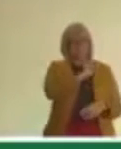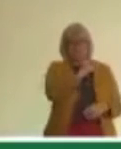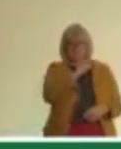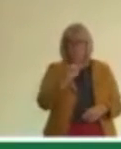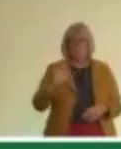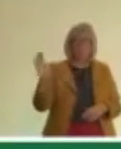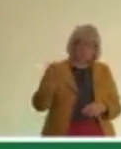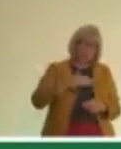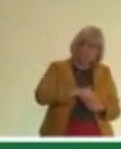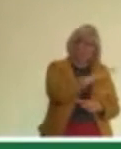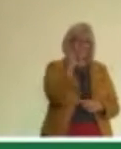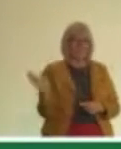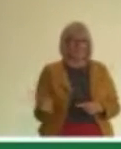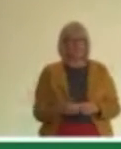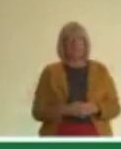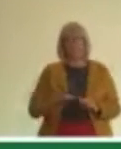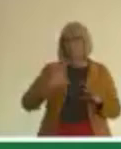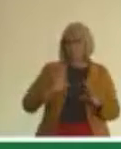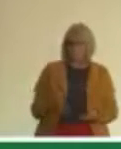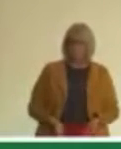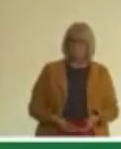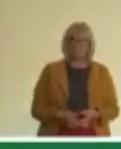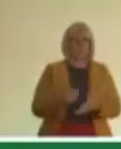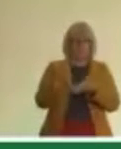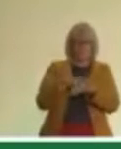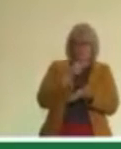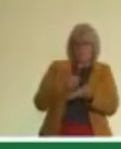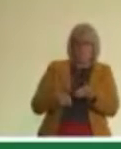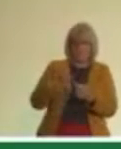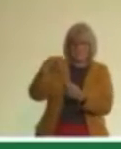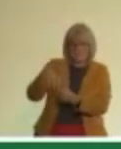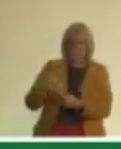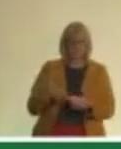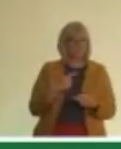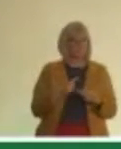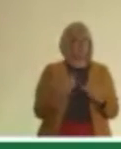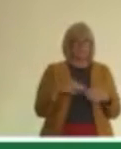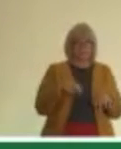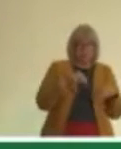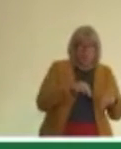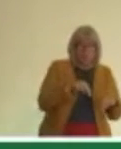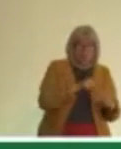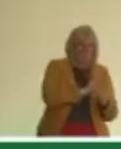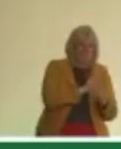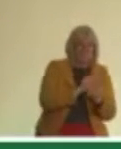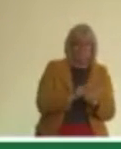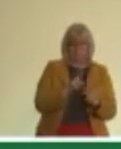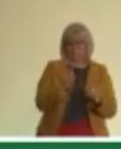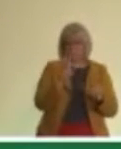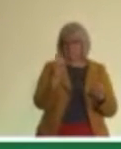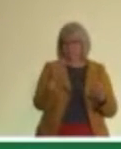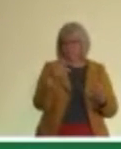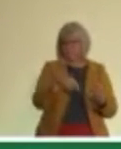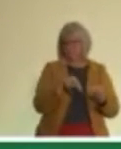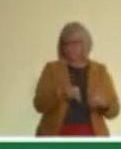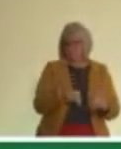tired. There has been polling stations. There's been dogs in polling stations. There's a theme to the speech. And I'm speaking to the media. It's about